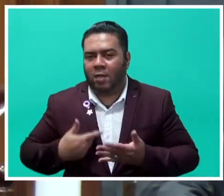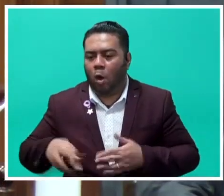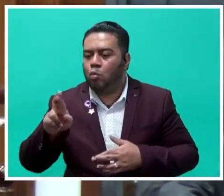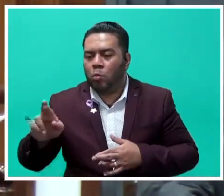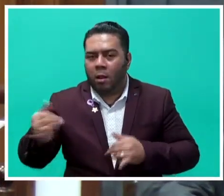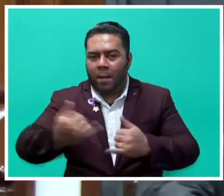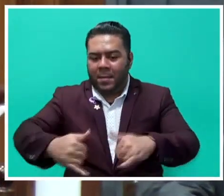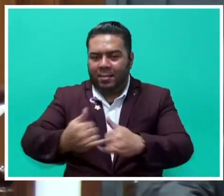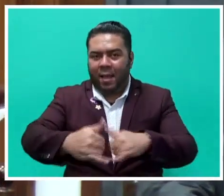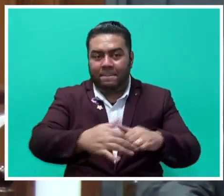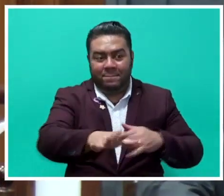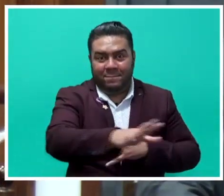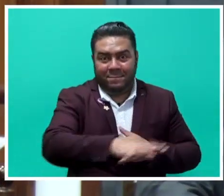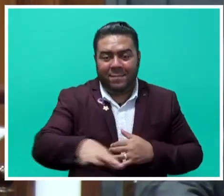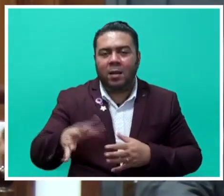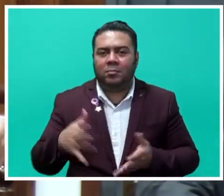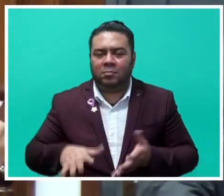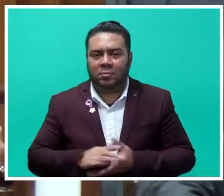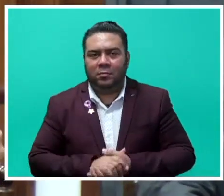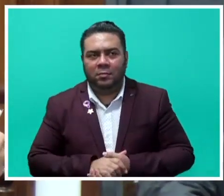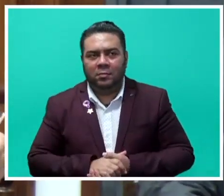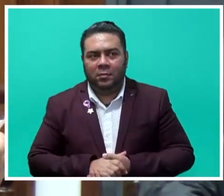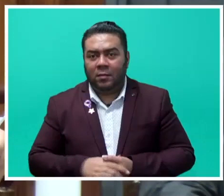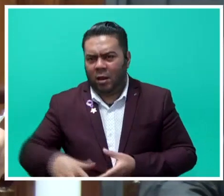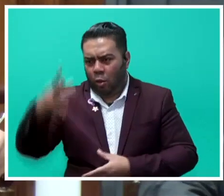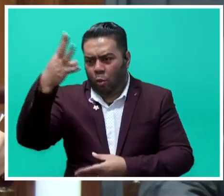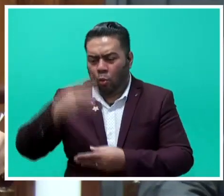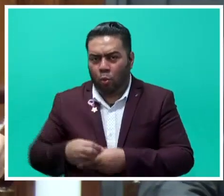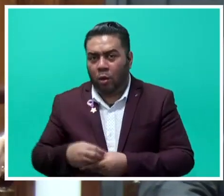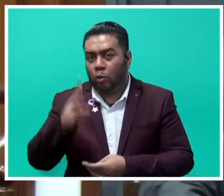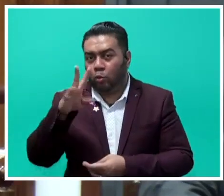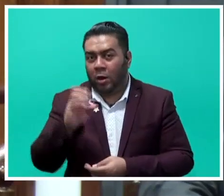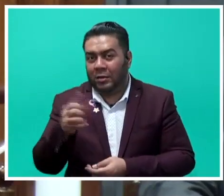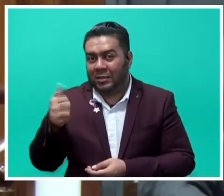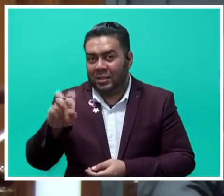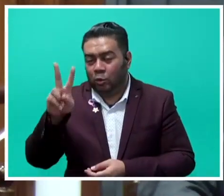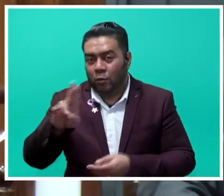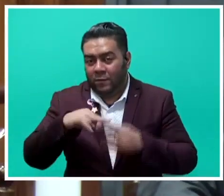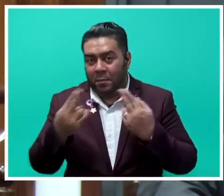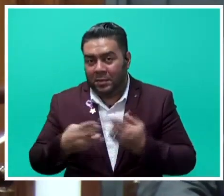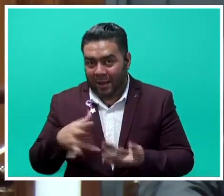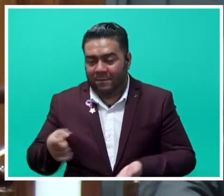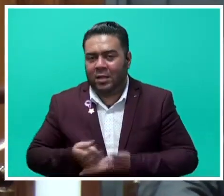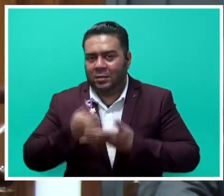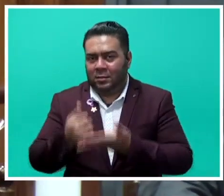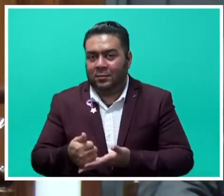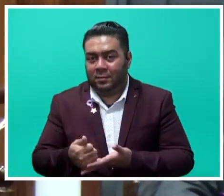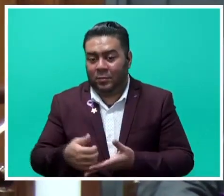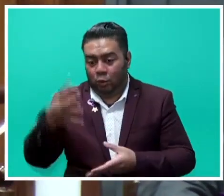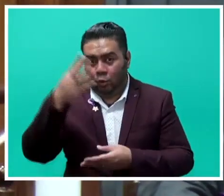Since the inception of the program, a total of 260 families have been assisted at a